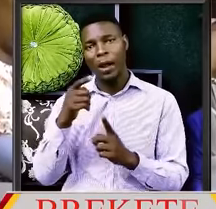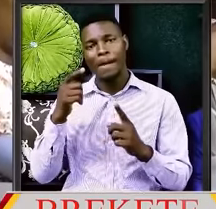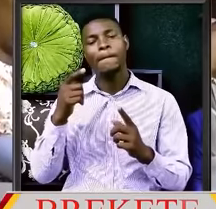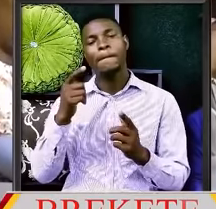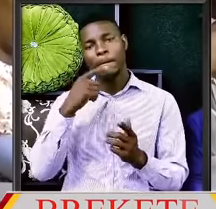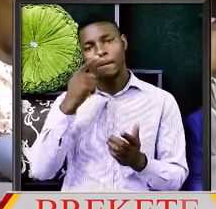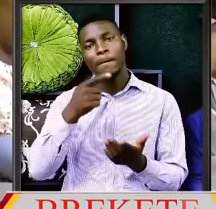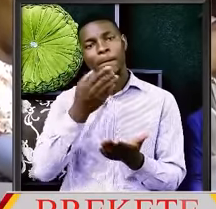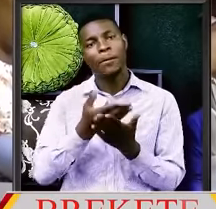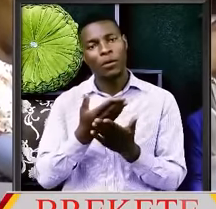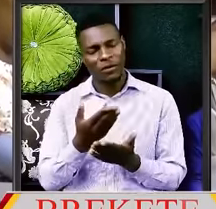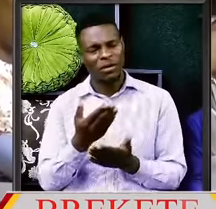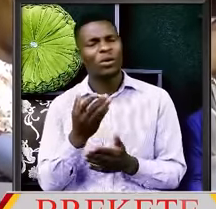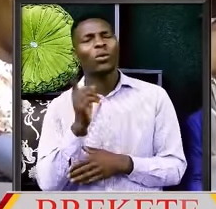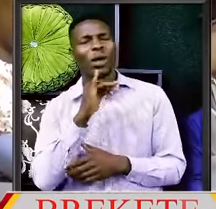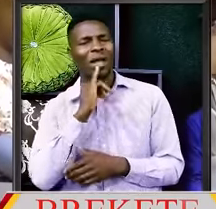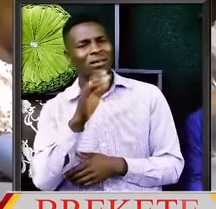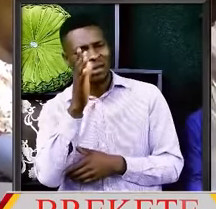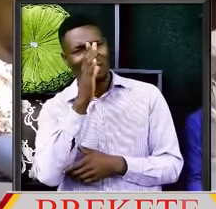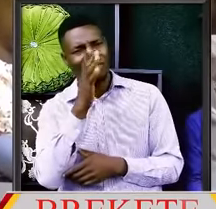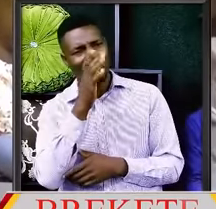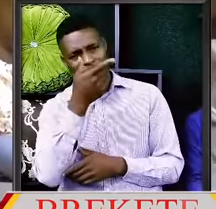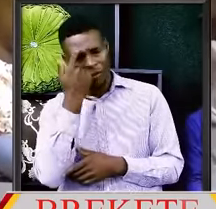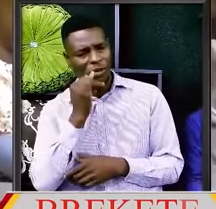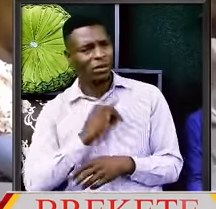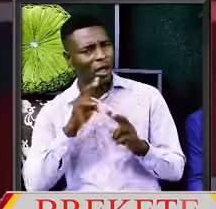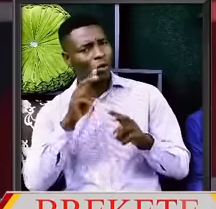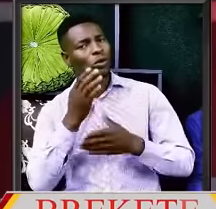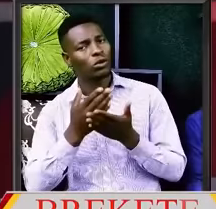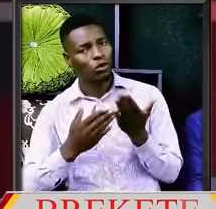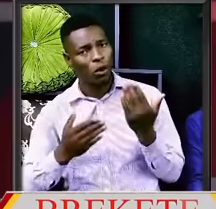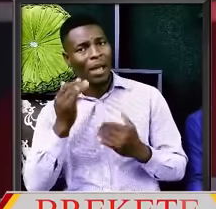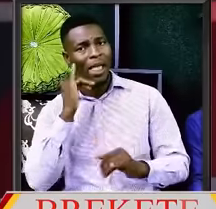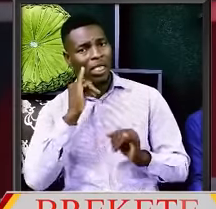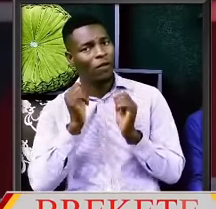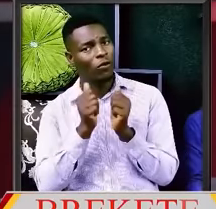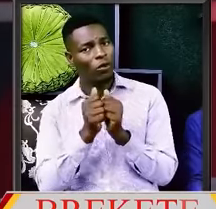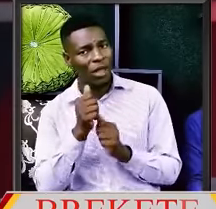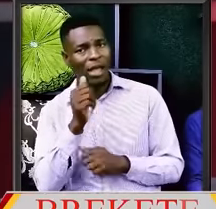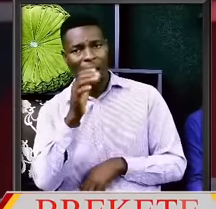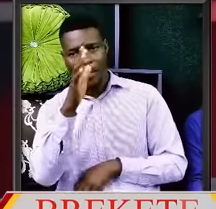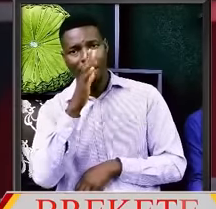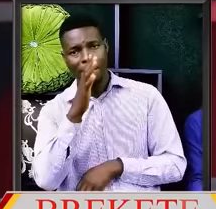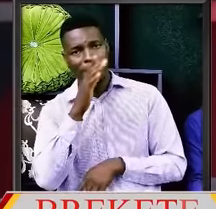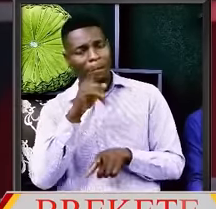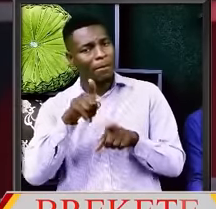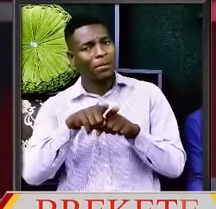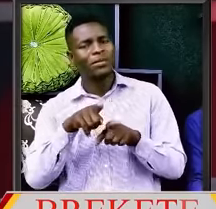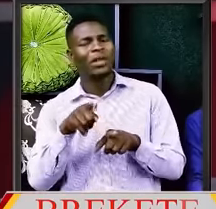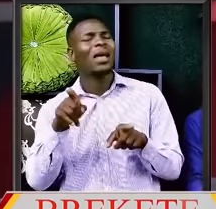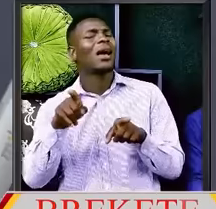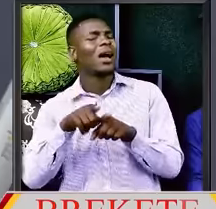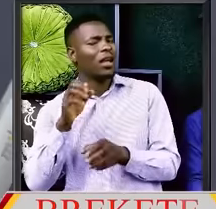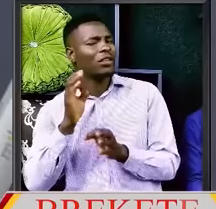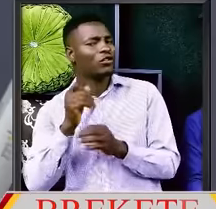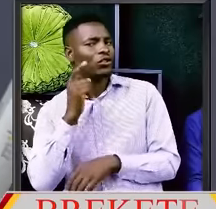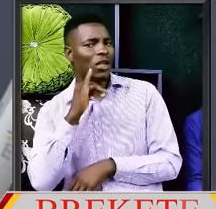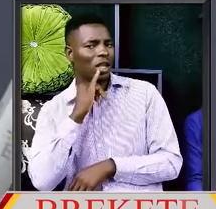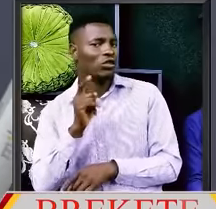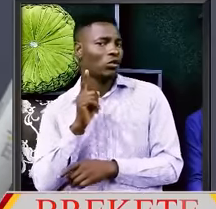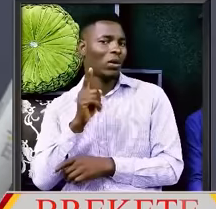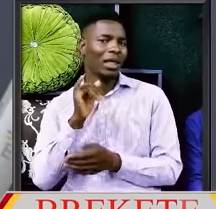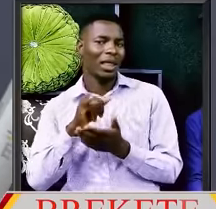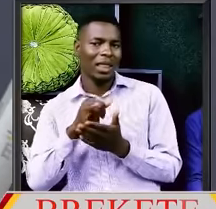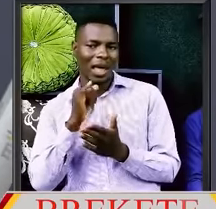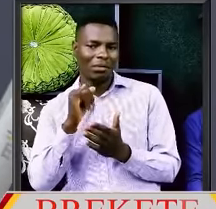Where was the mother? Because I watched some interview with the mother also. When she was, as if she was the one who